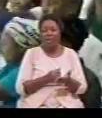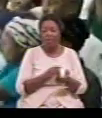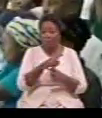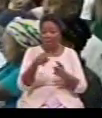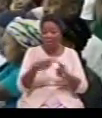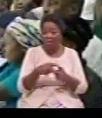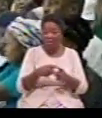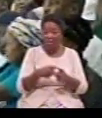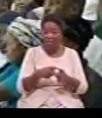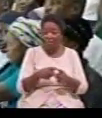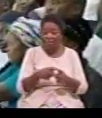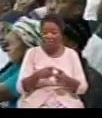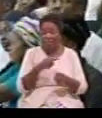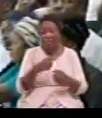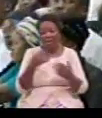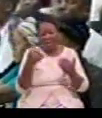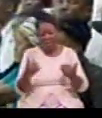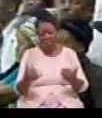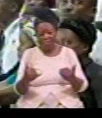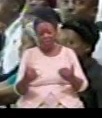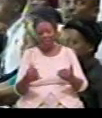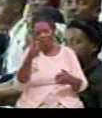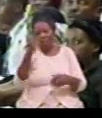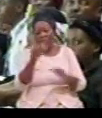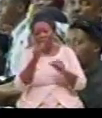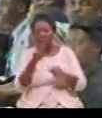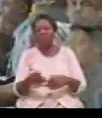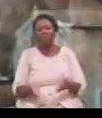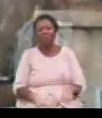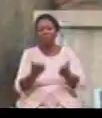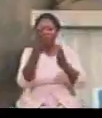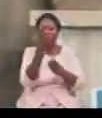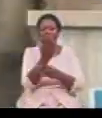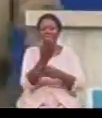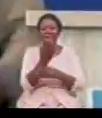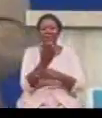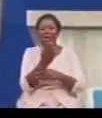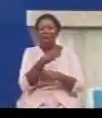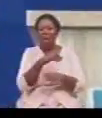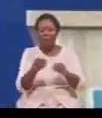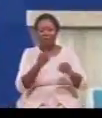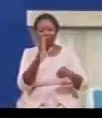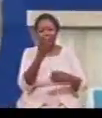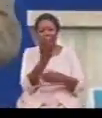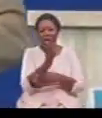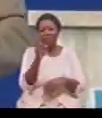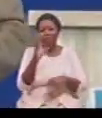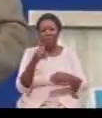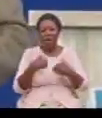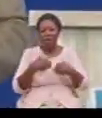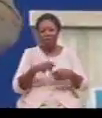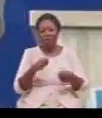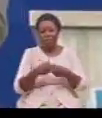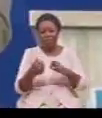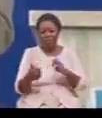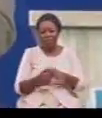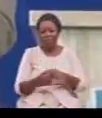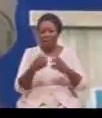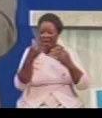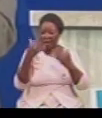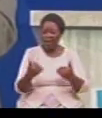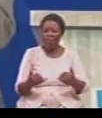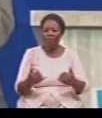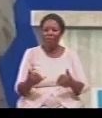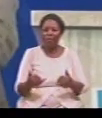it? Now. God bless you. Raise up your hand. Lay your hand where you have the challenge